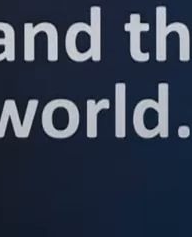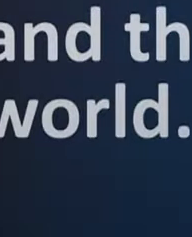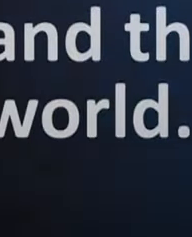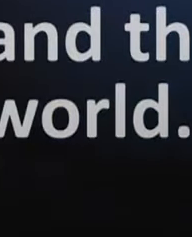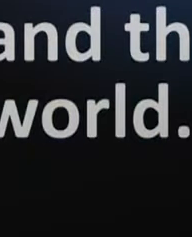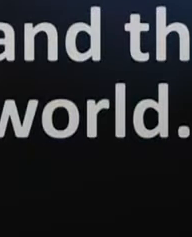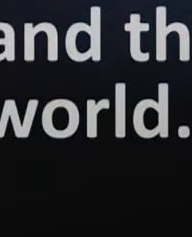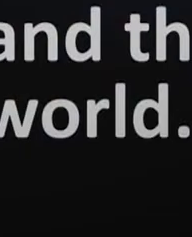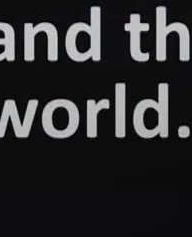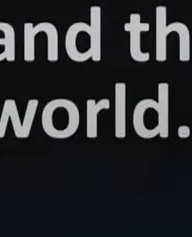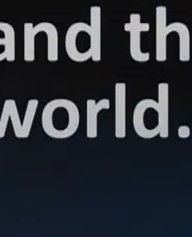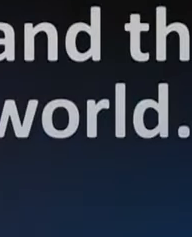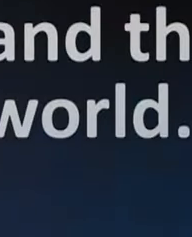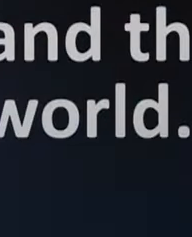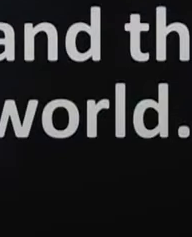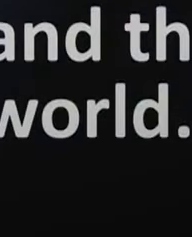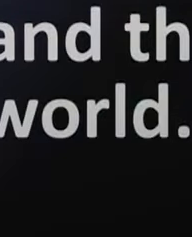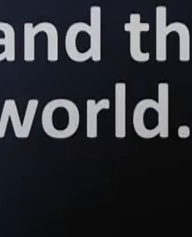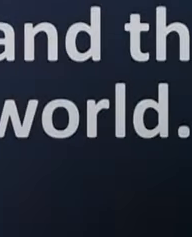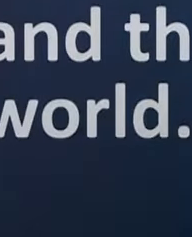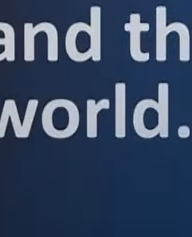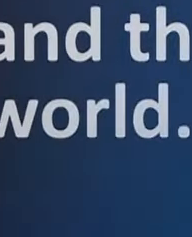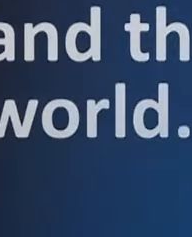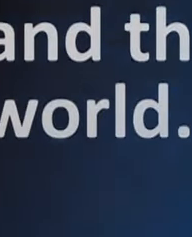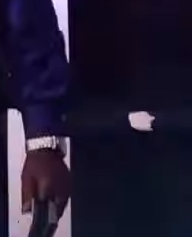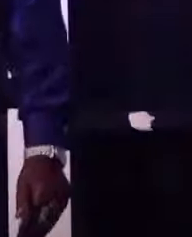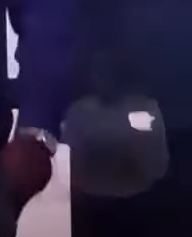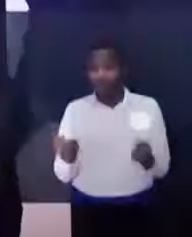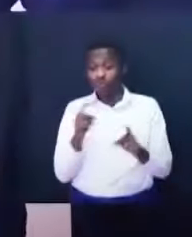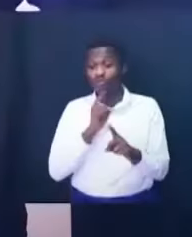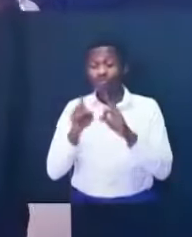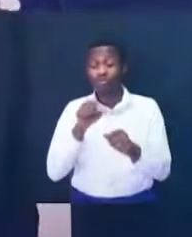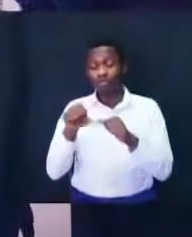world when we are talking about homosexuality and all